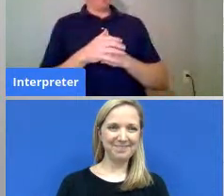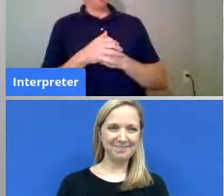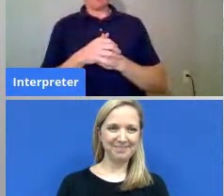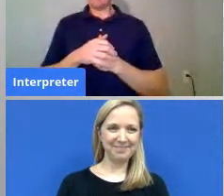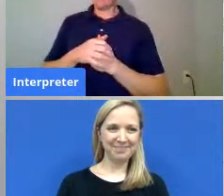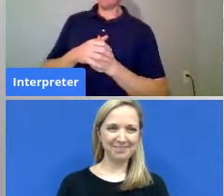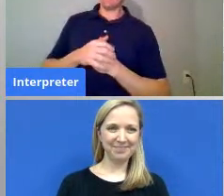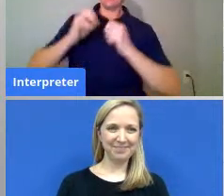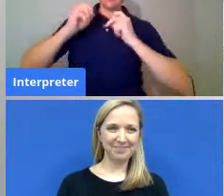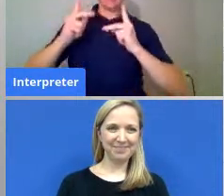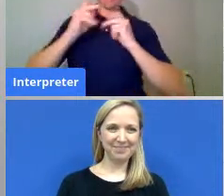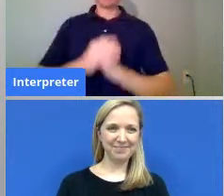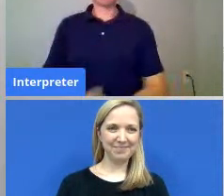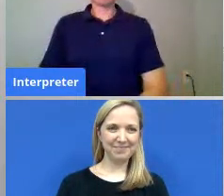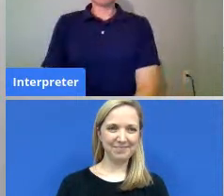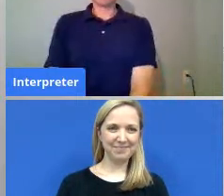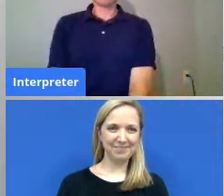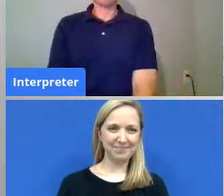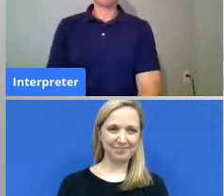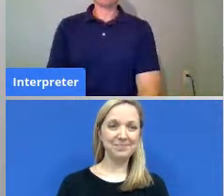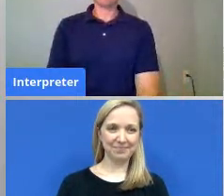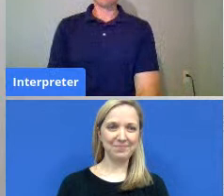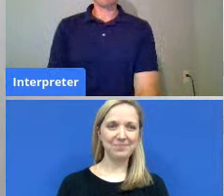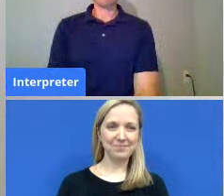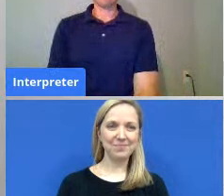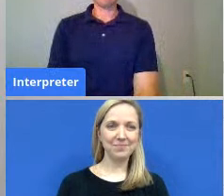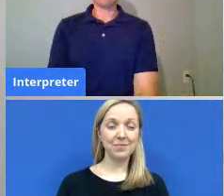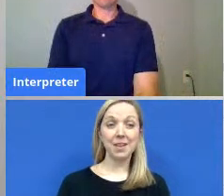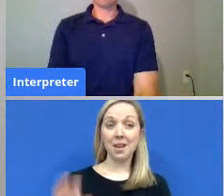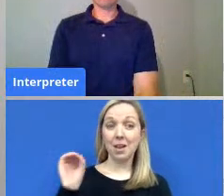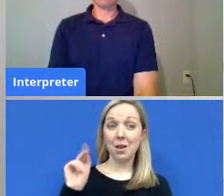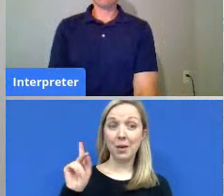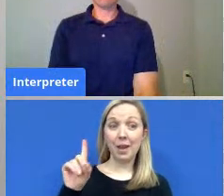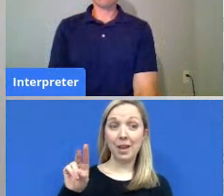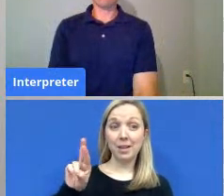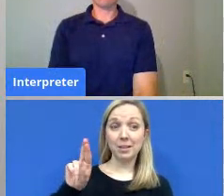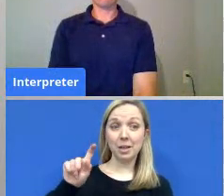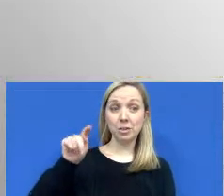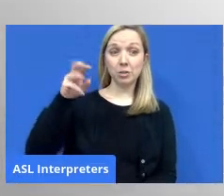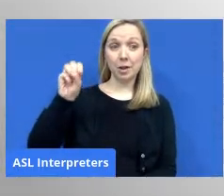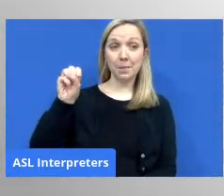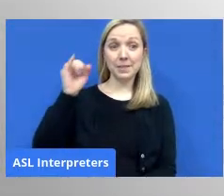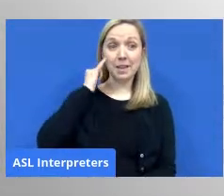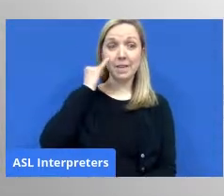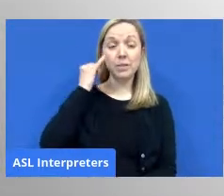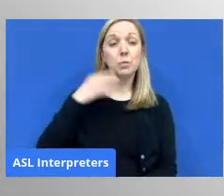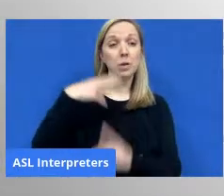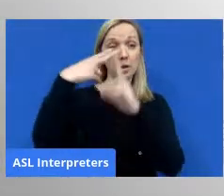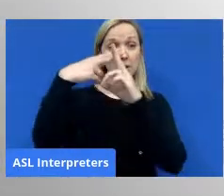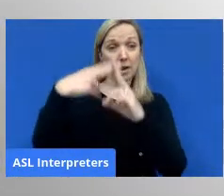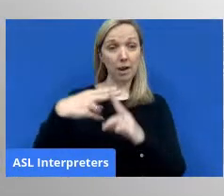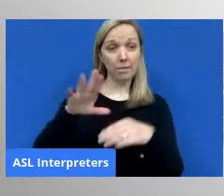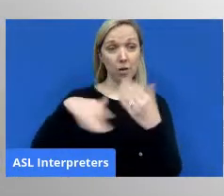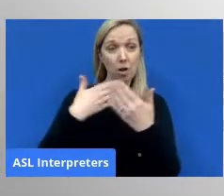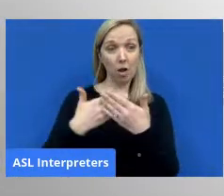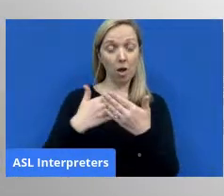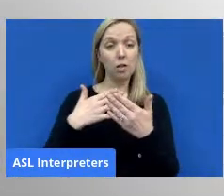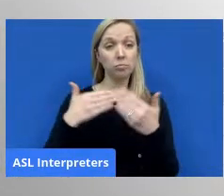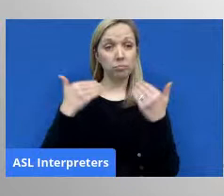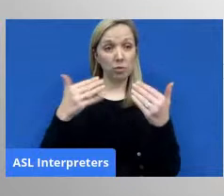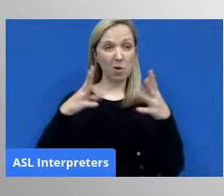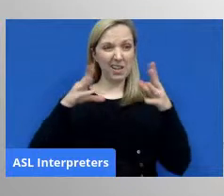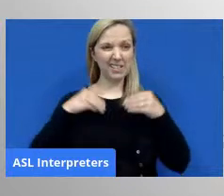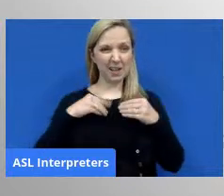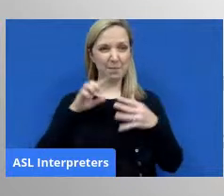Okay. All right. Dr. Thomas, if you would take roll for all in favor of adopting these